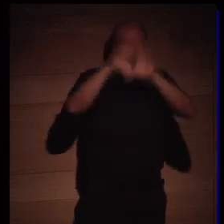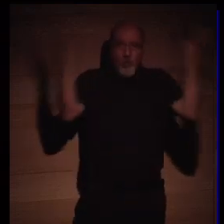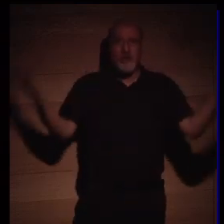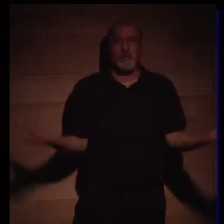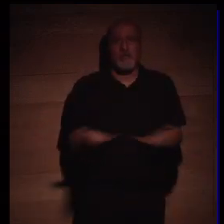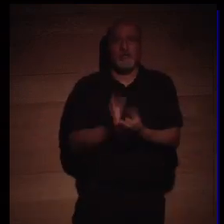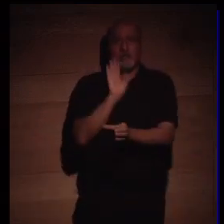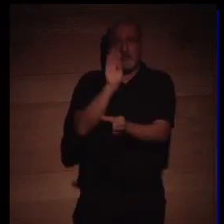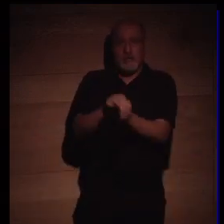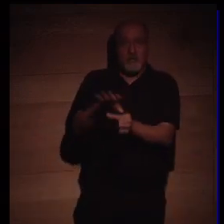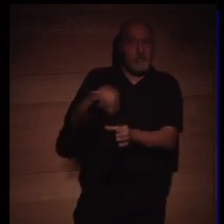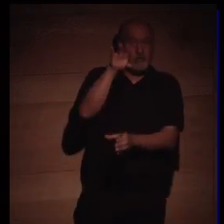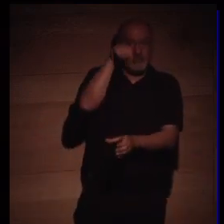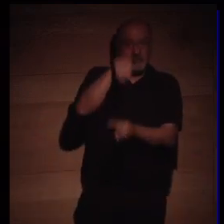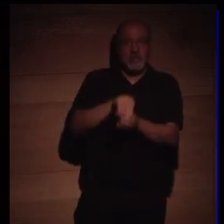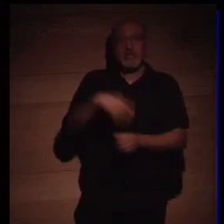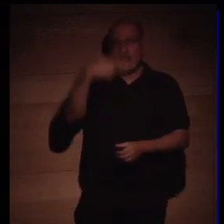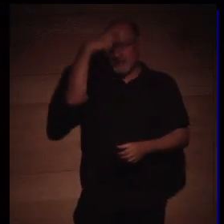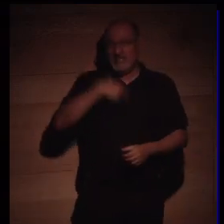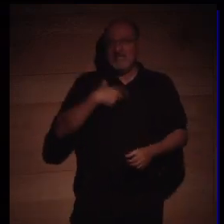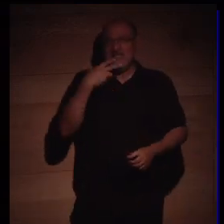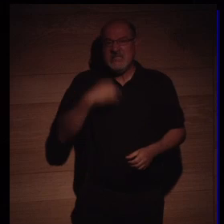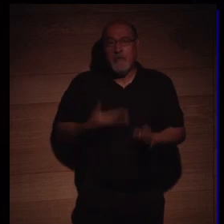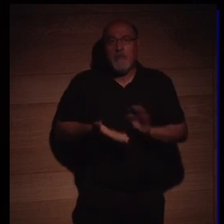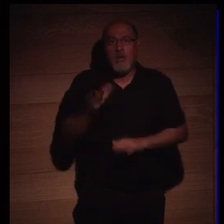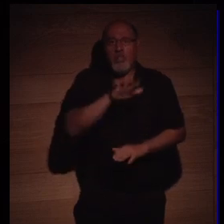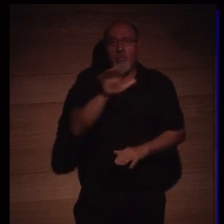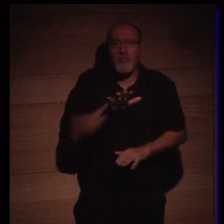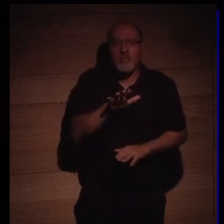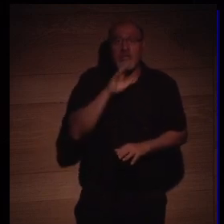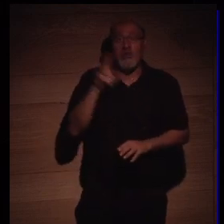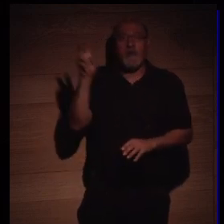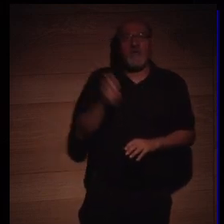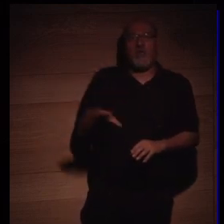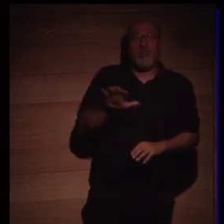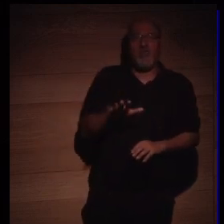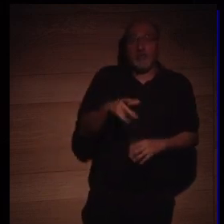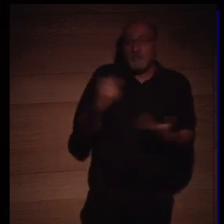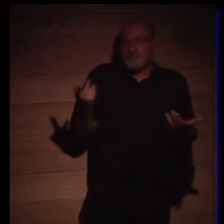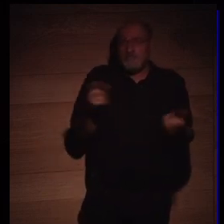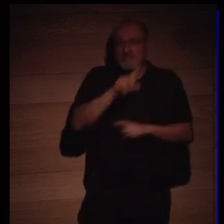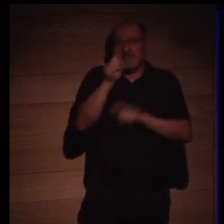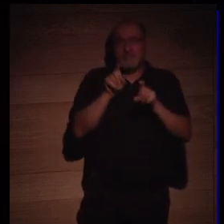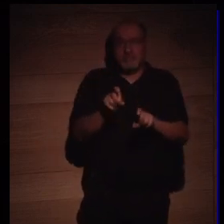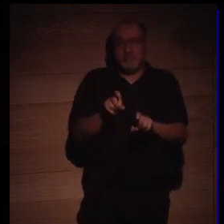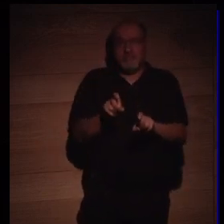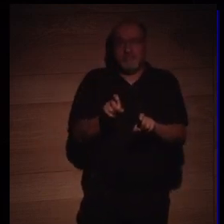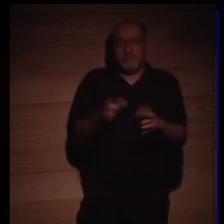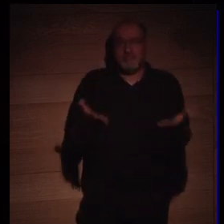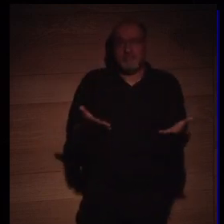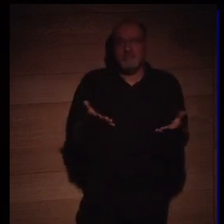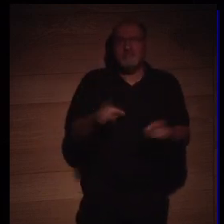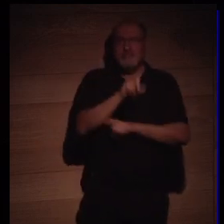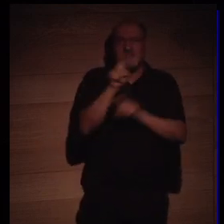And where do I come from? How do I know who I am? Where do I go? And where do I come